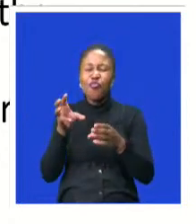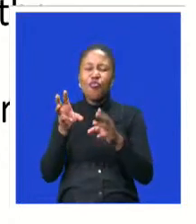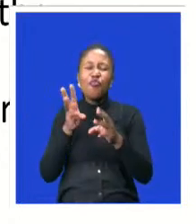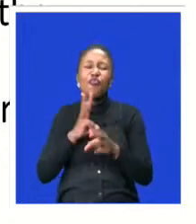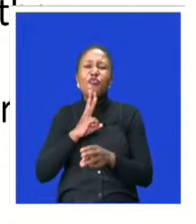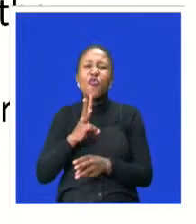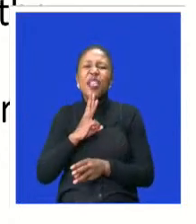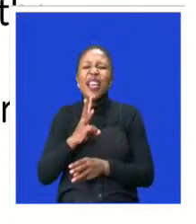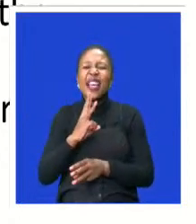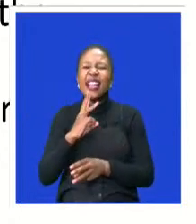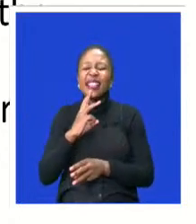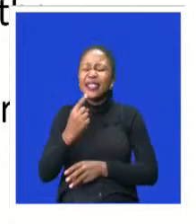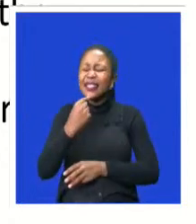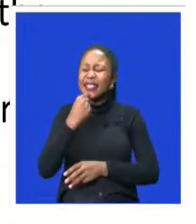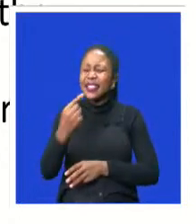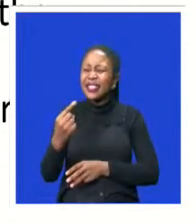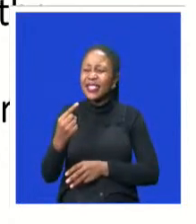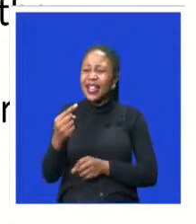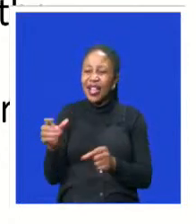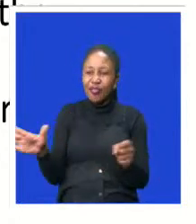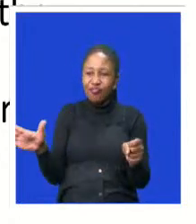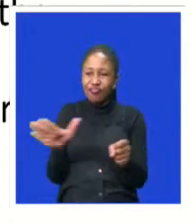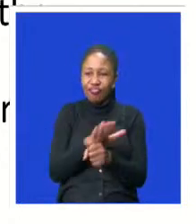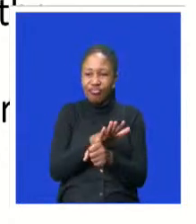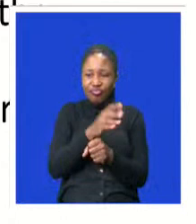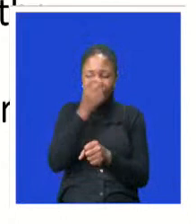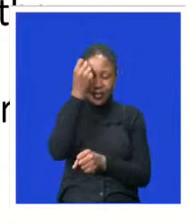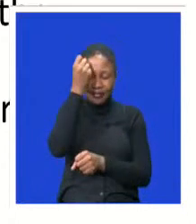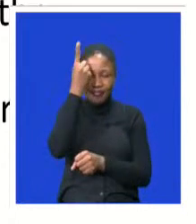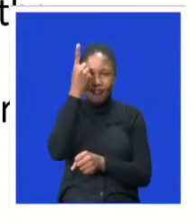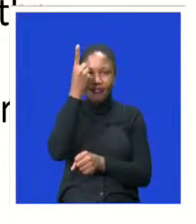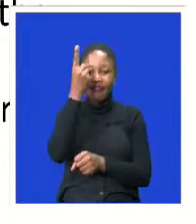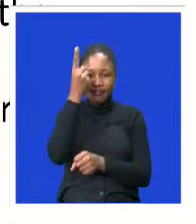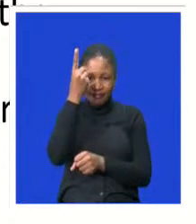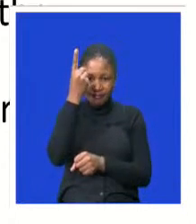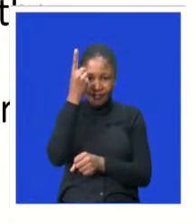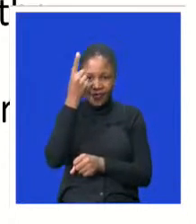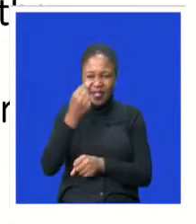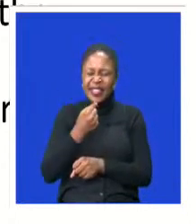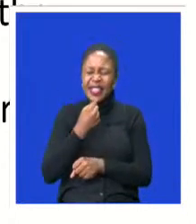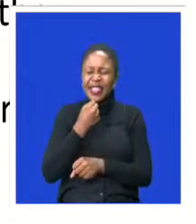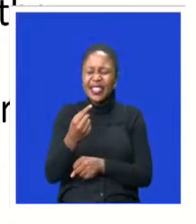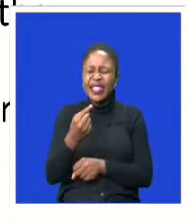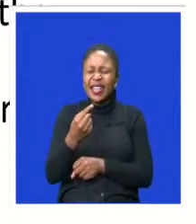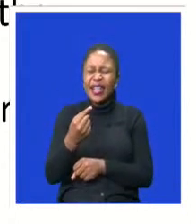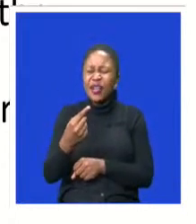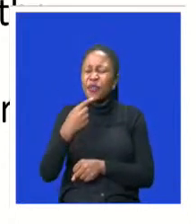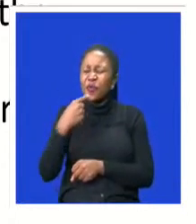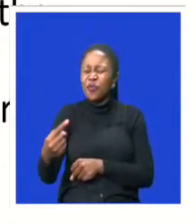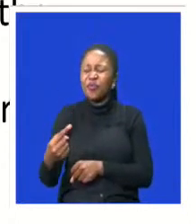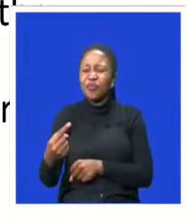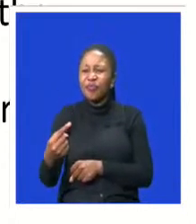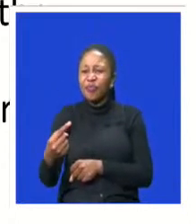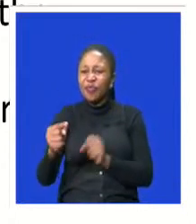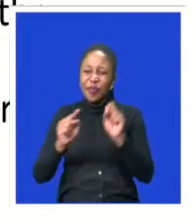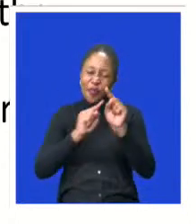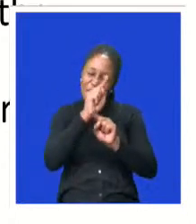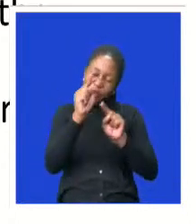thought. It can explain a statement, question, command, and